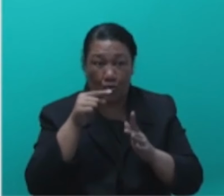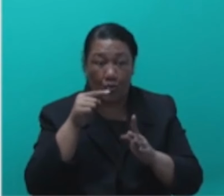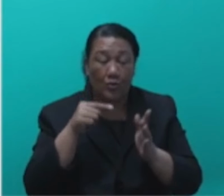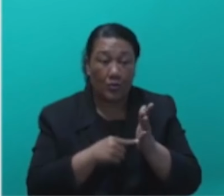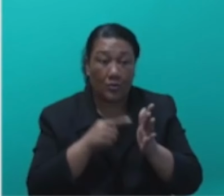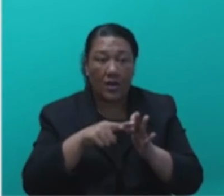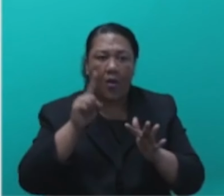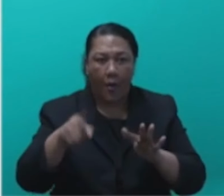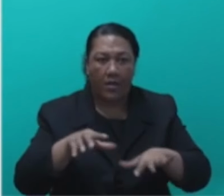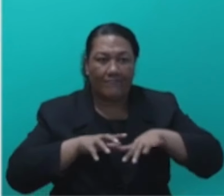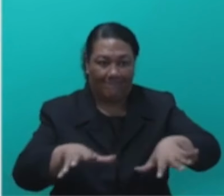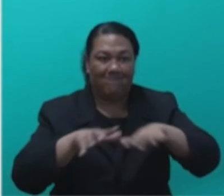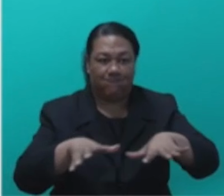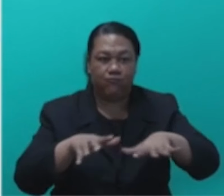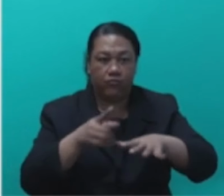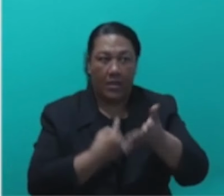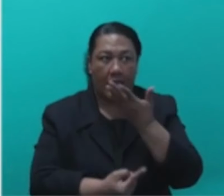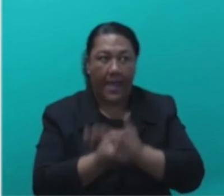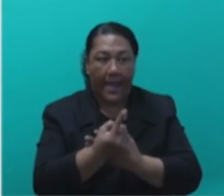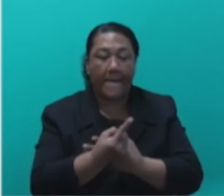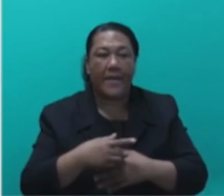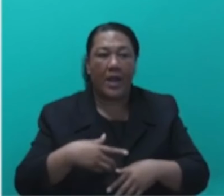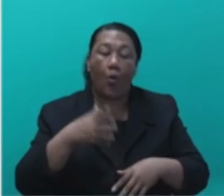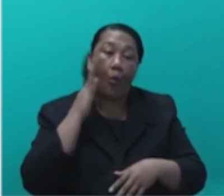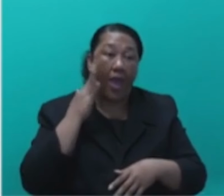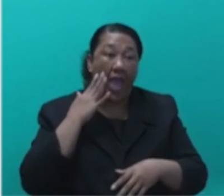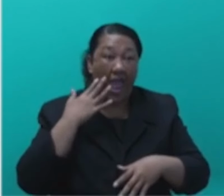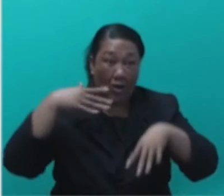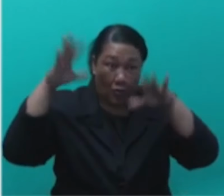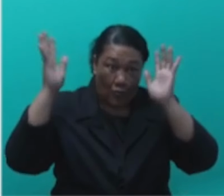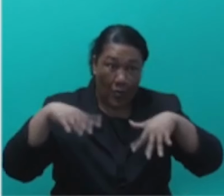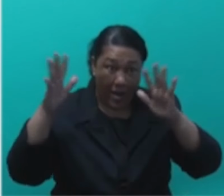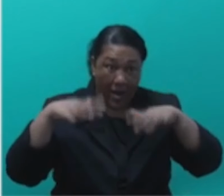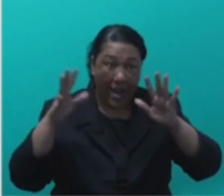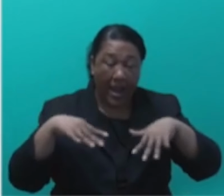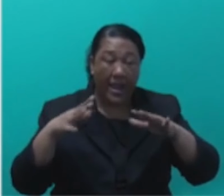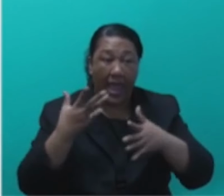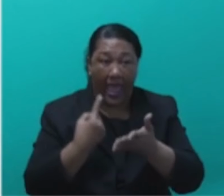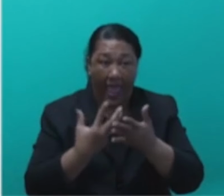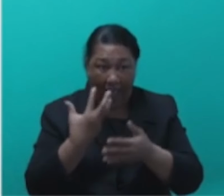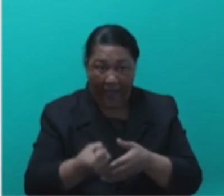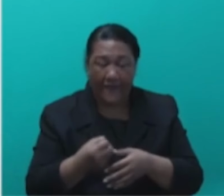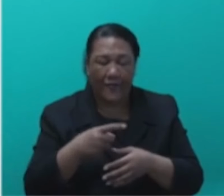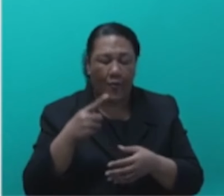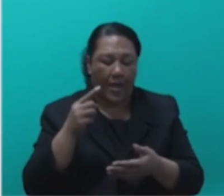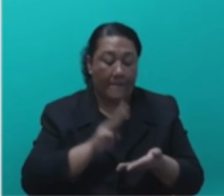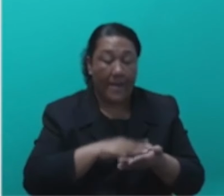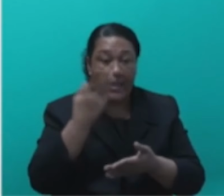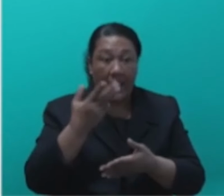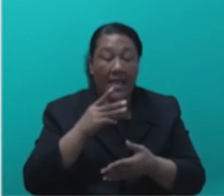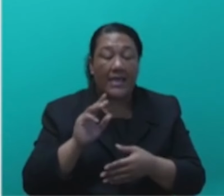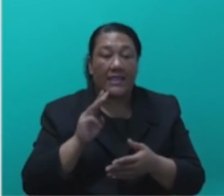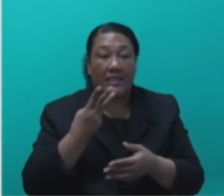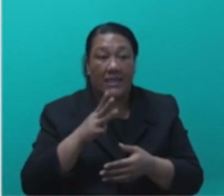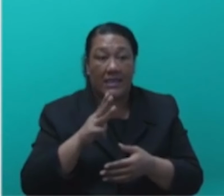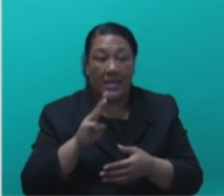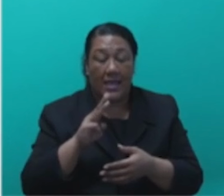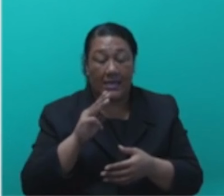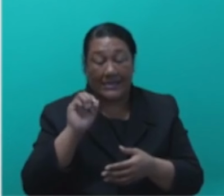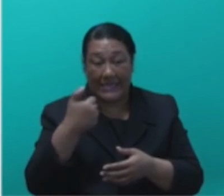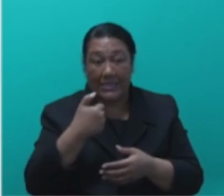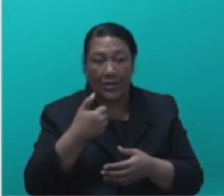and aftershocks occurred after heavy rain in Tongatapu on Monday, the 26th of August. It was a